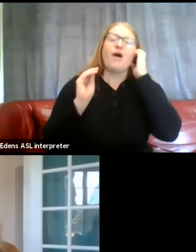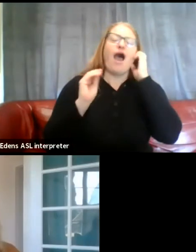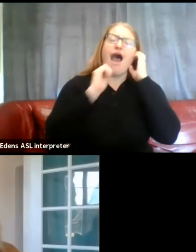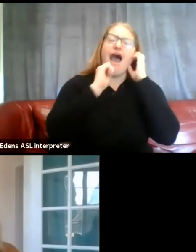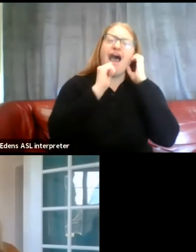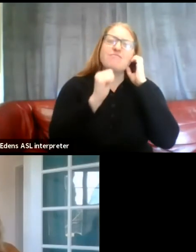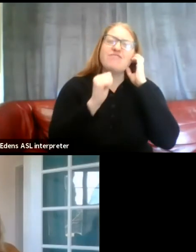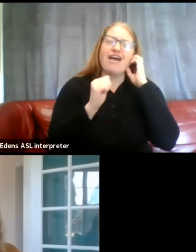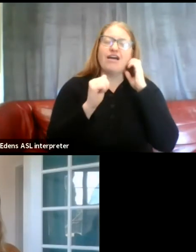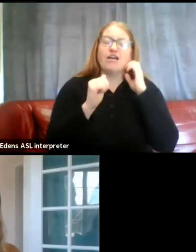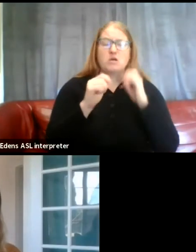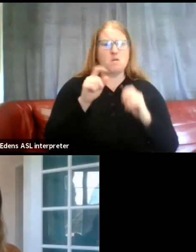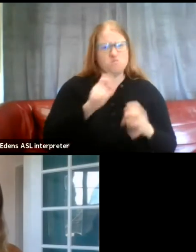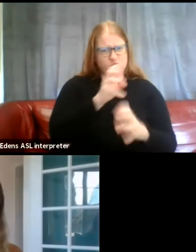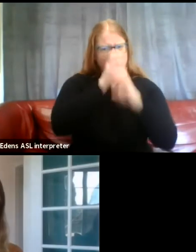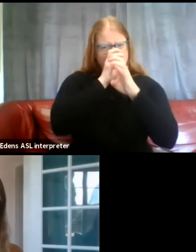cross-identity